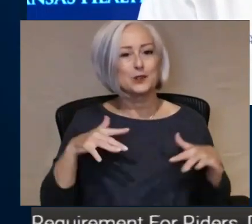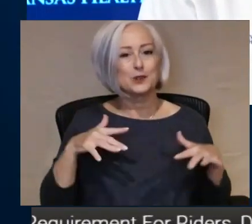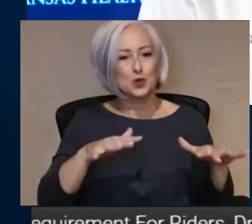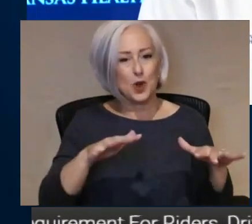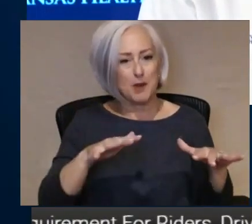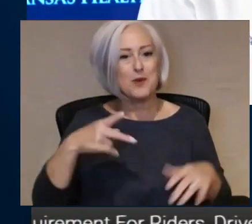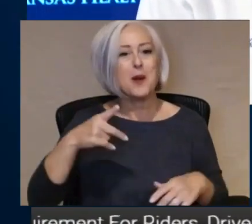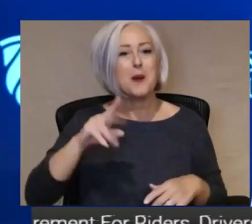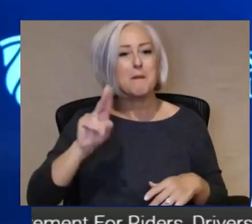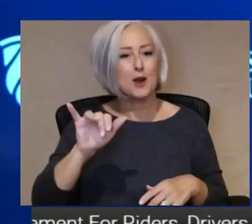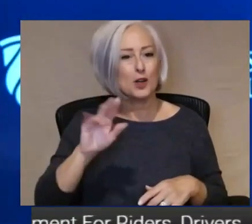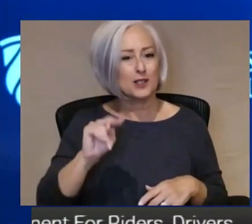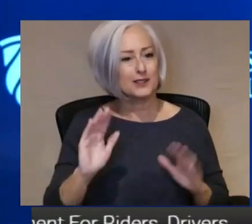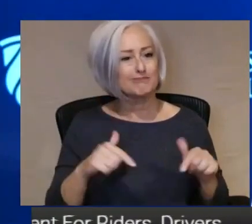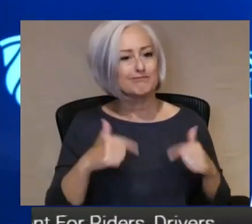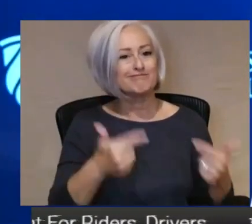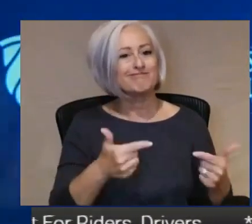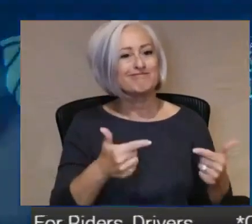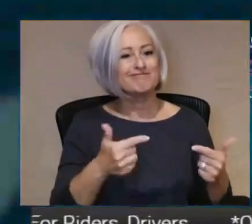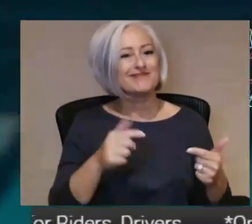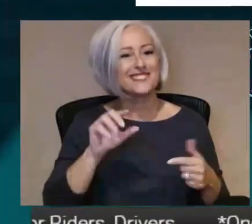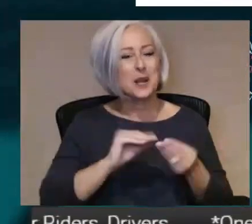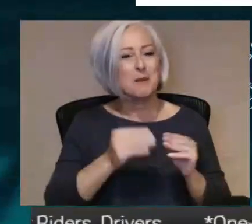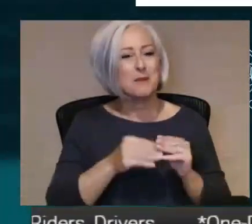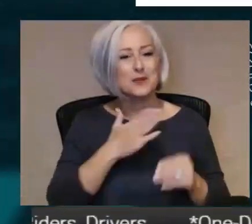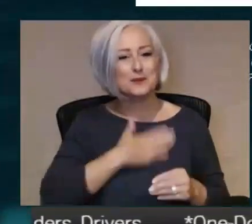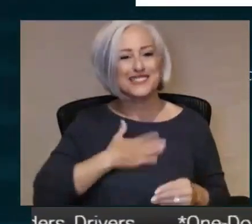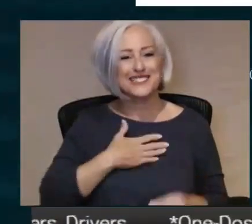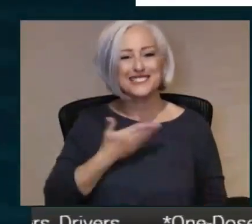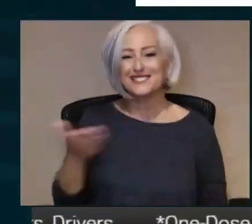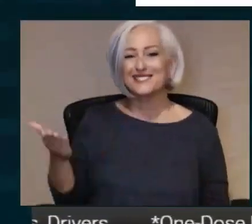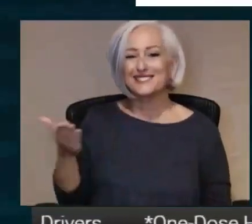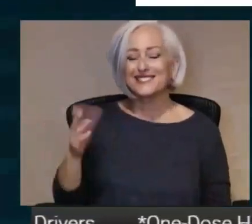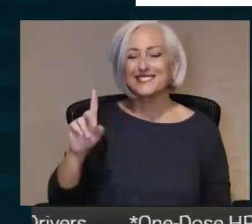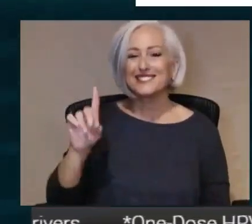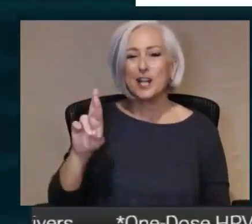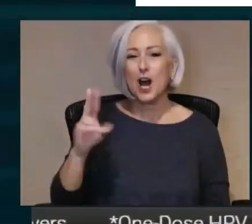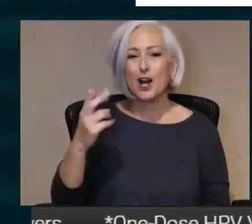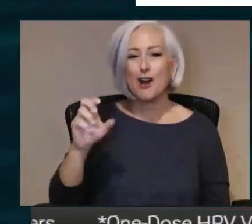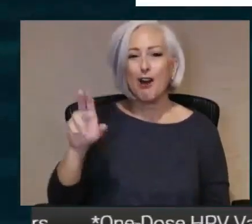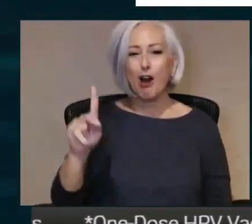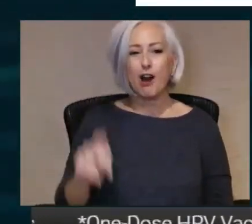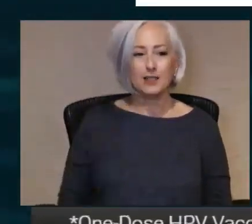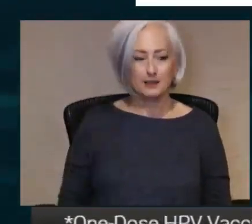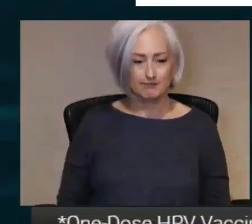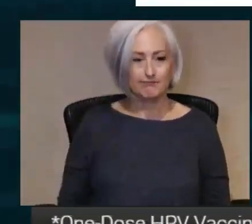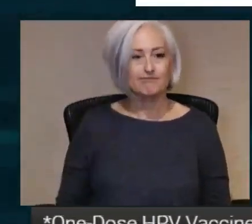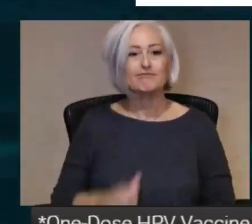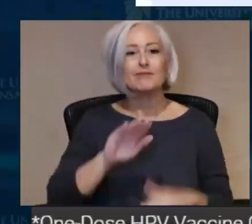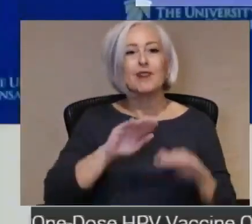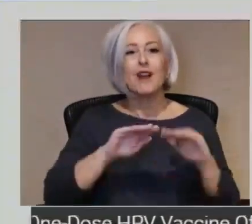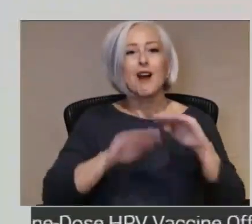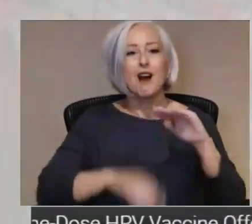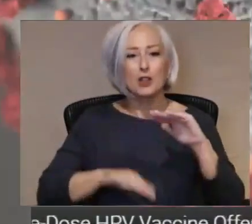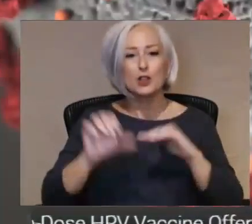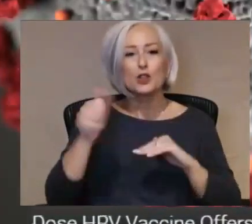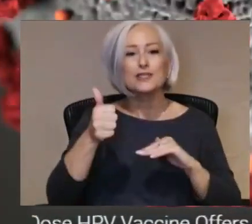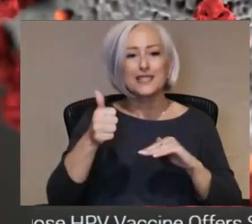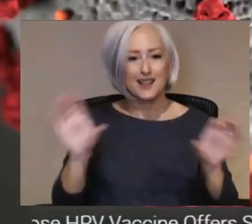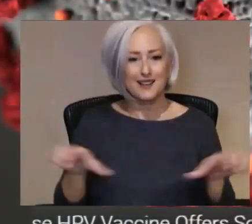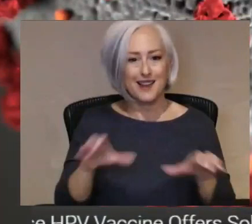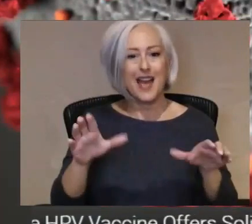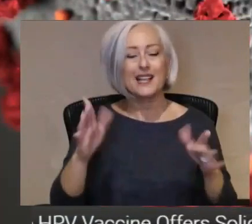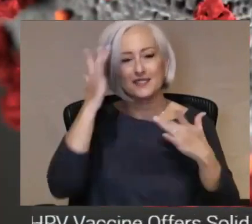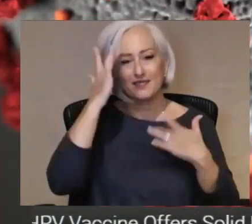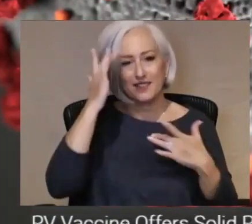the numbers. You bet. Doc Hawk. Yeah. Hey. So still under 10 active infections in the health system. We know we've been in those single